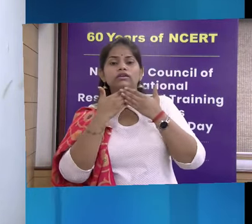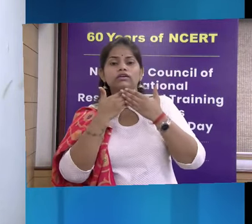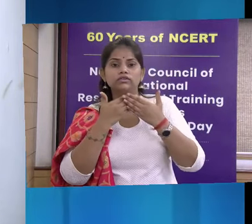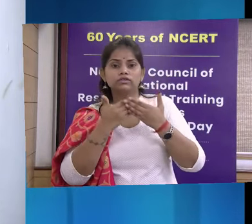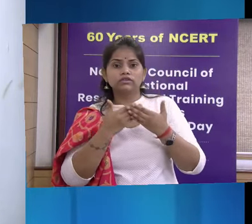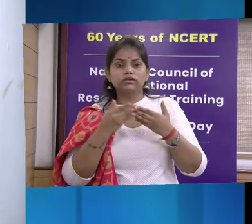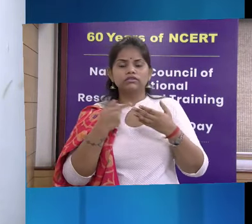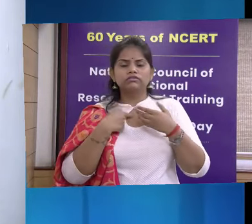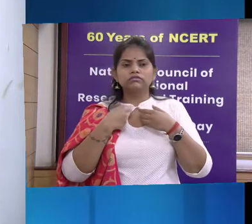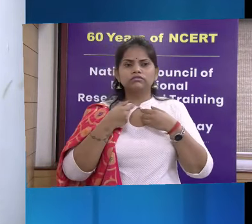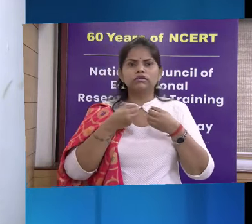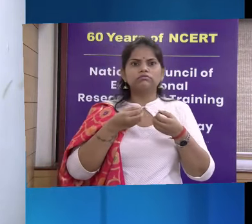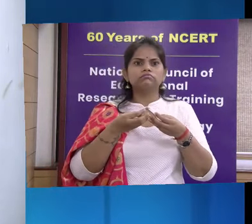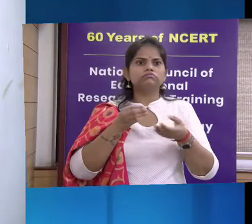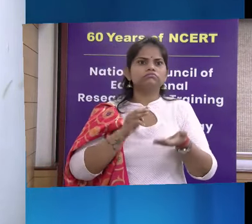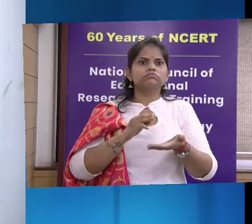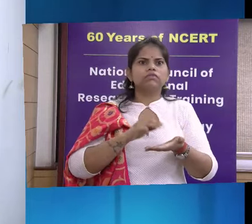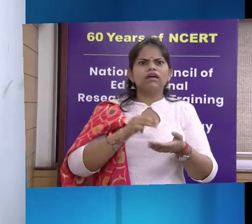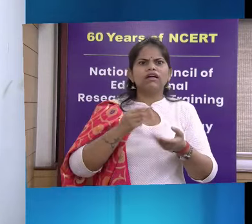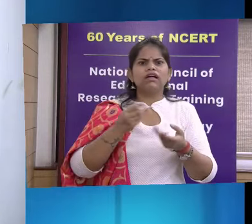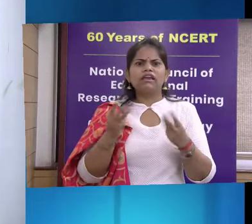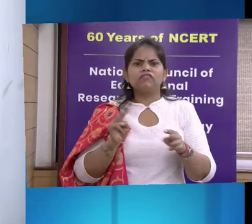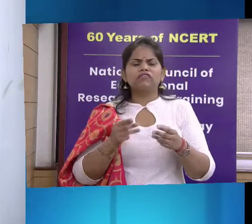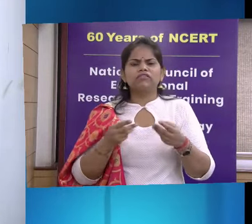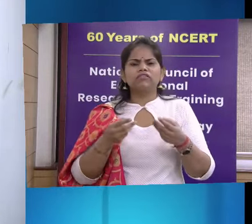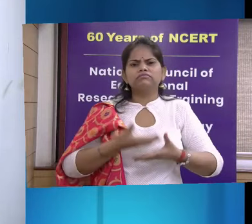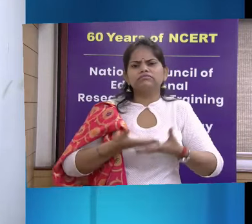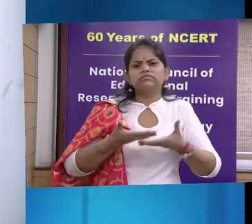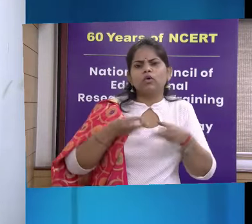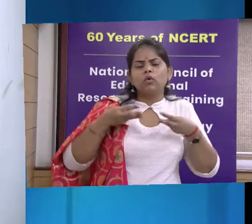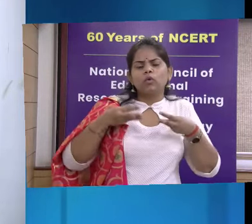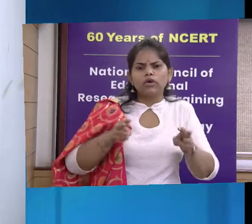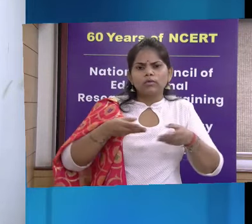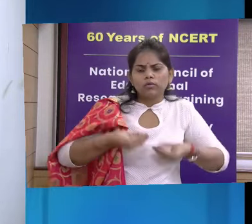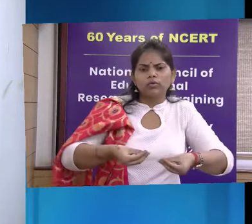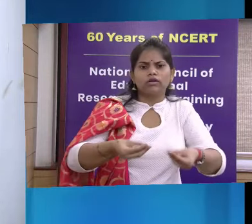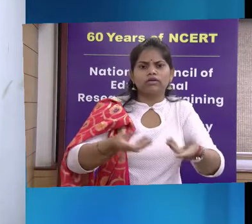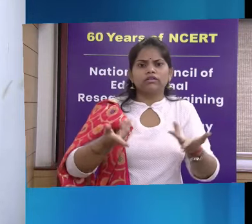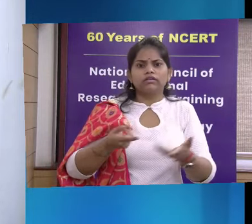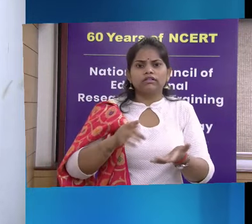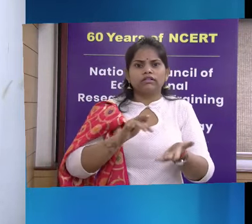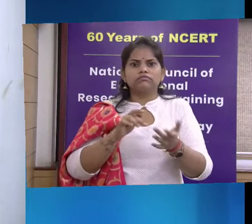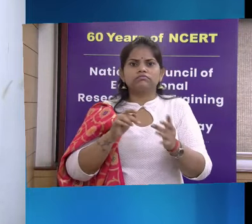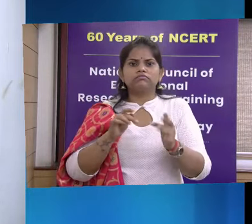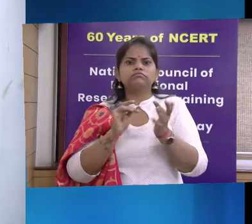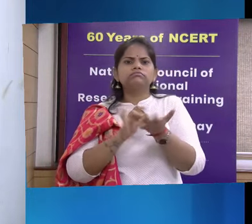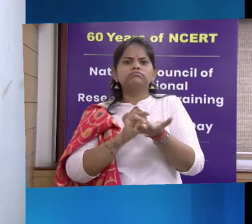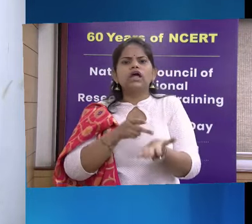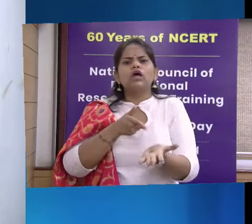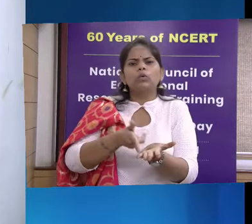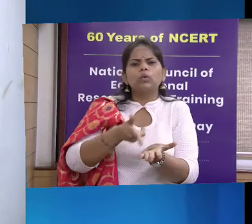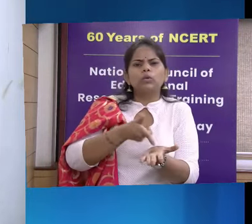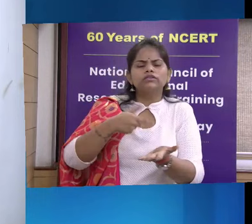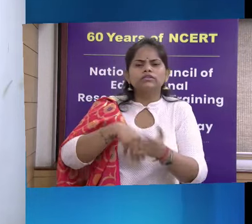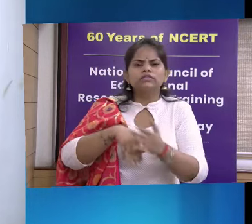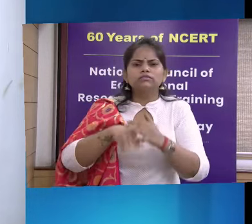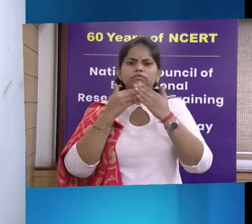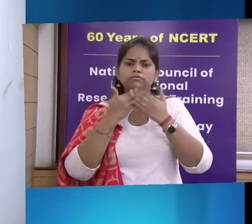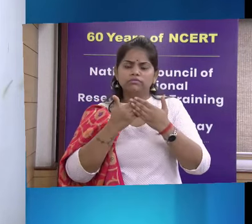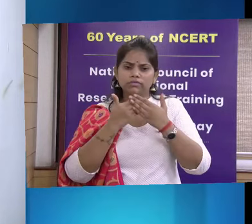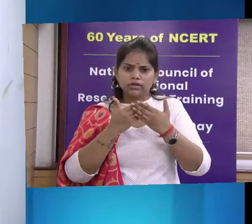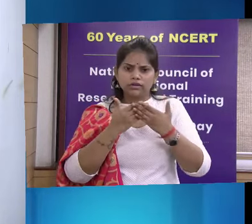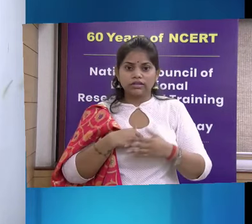provide qualitative education in rural areas. According to him, education system